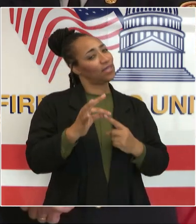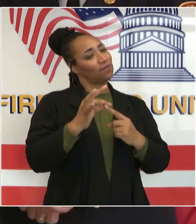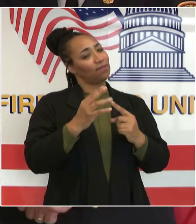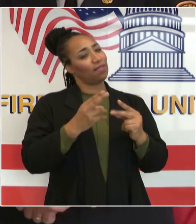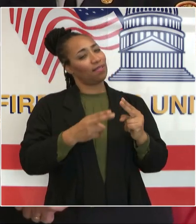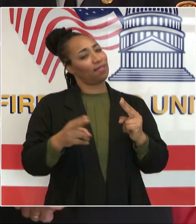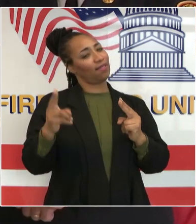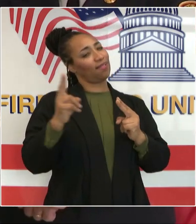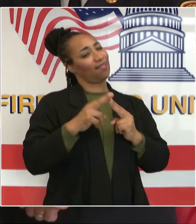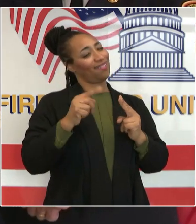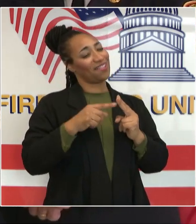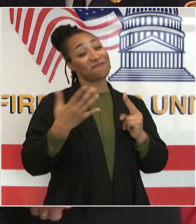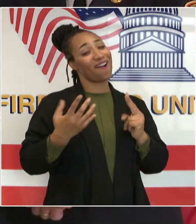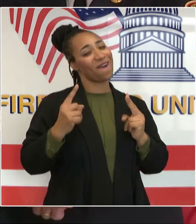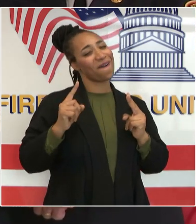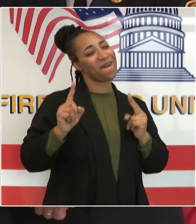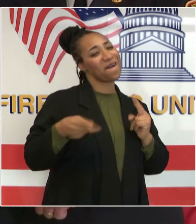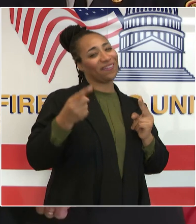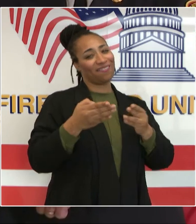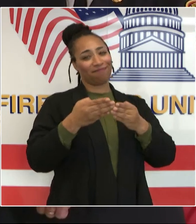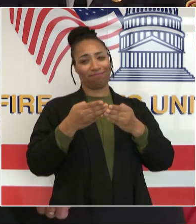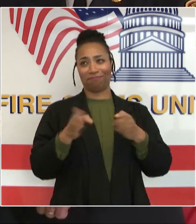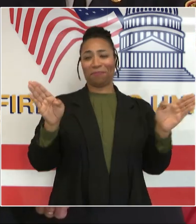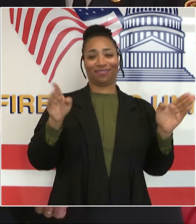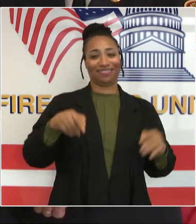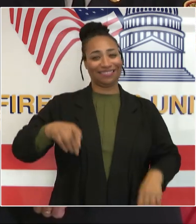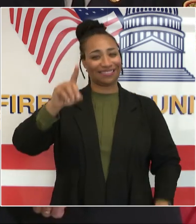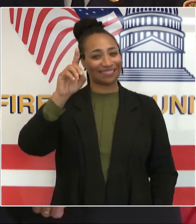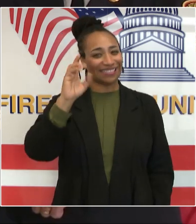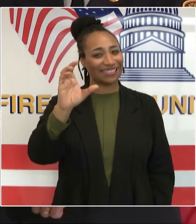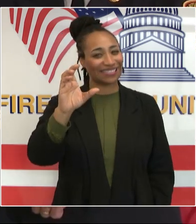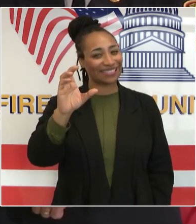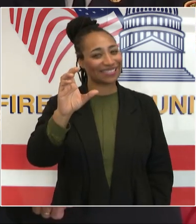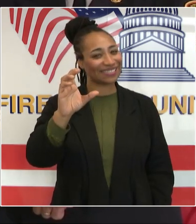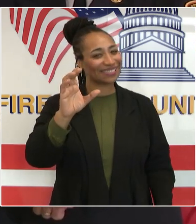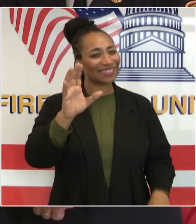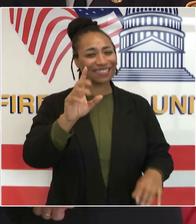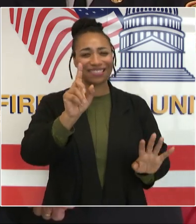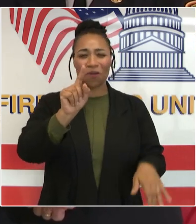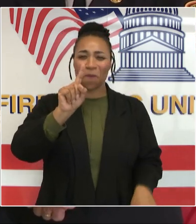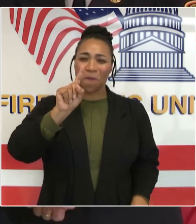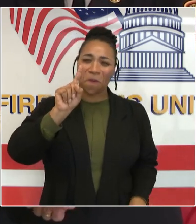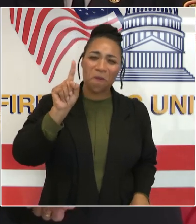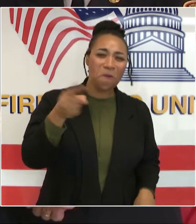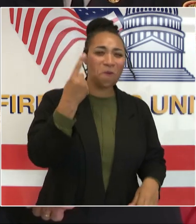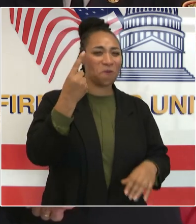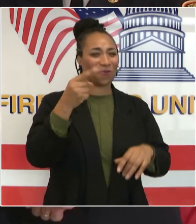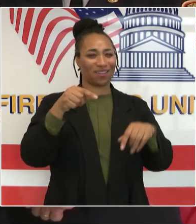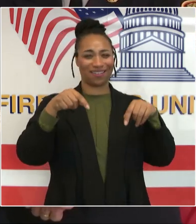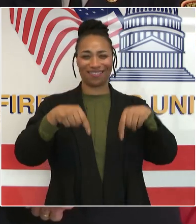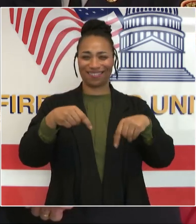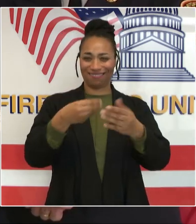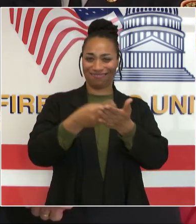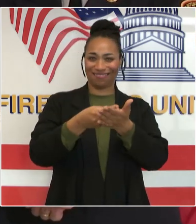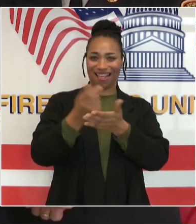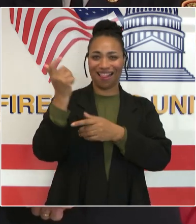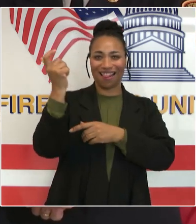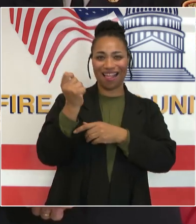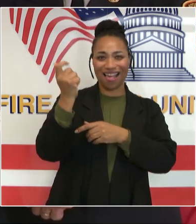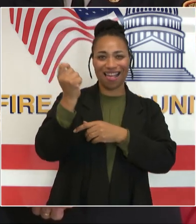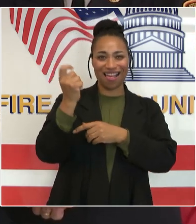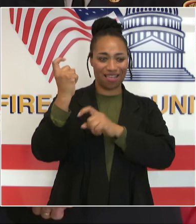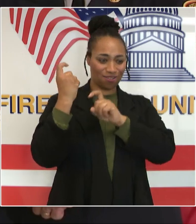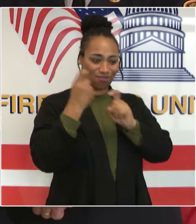the only exclusively urban land-grant institution in the U.S. You may not know we're the second oldest HBCU in the